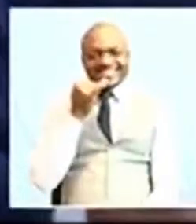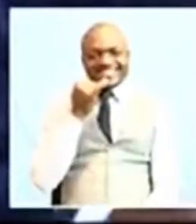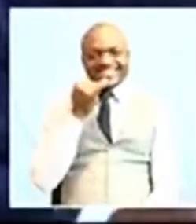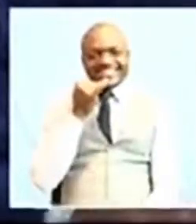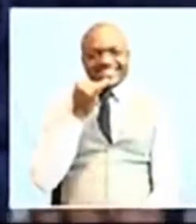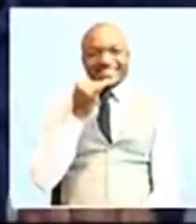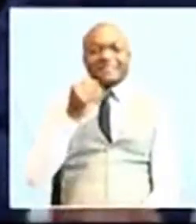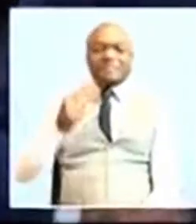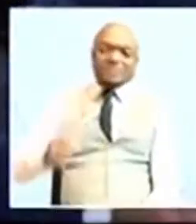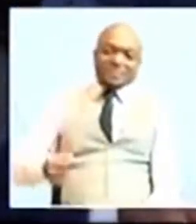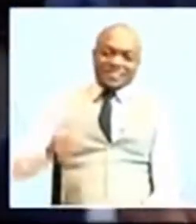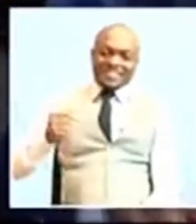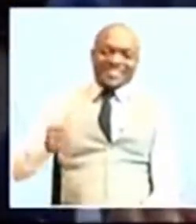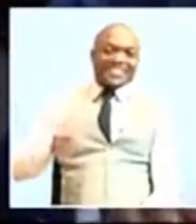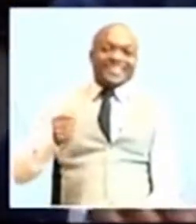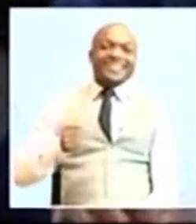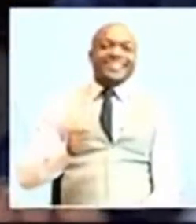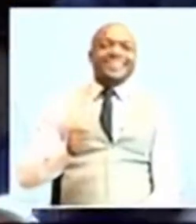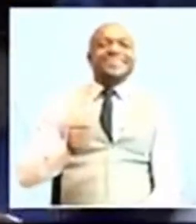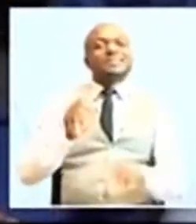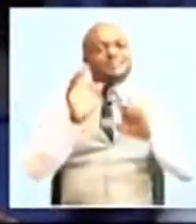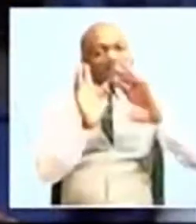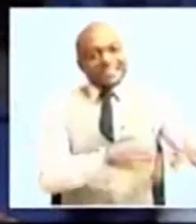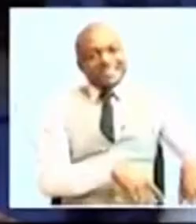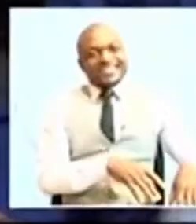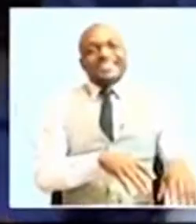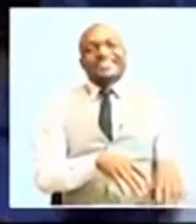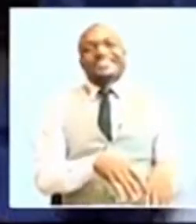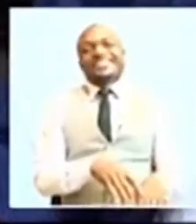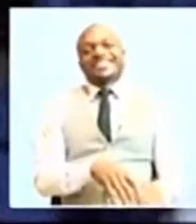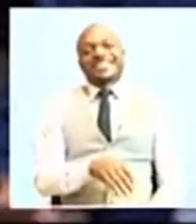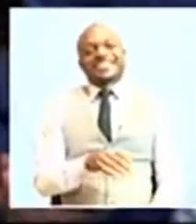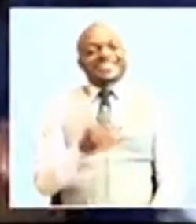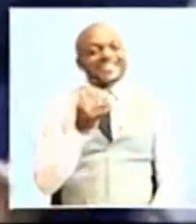Chief Accountant. Kakoina ngumazina atiseka wemba.